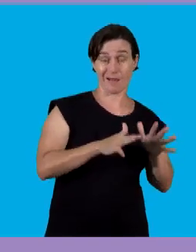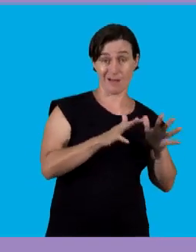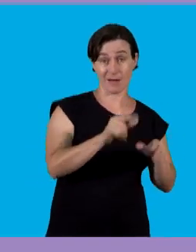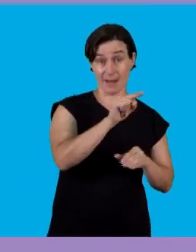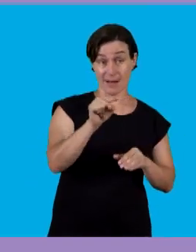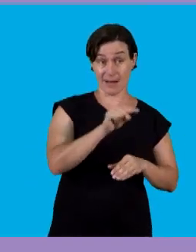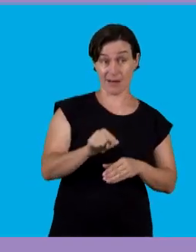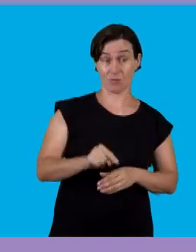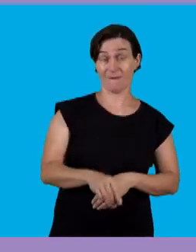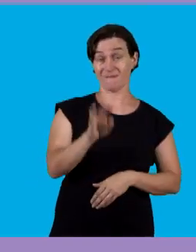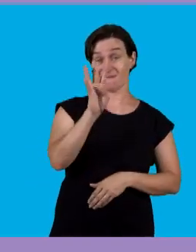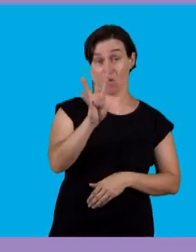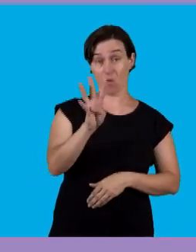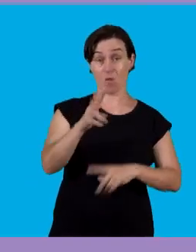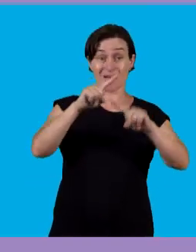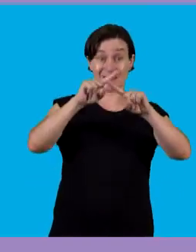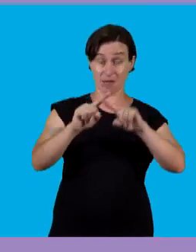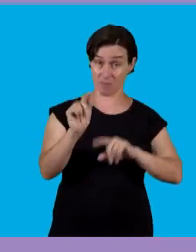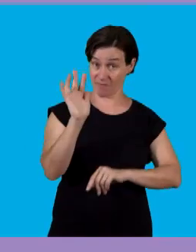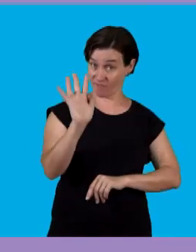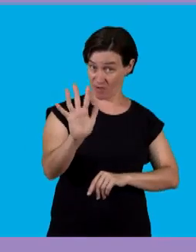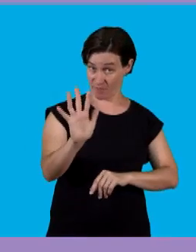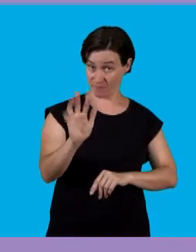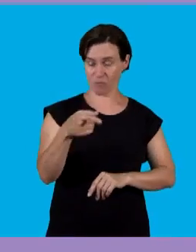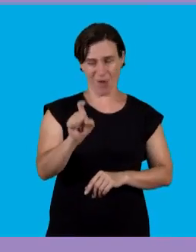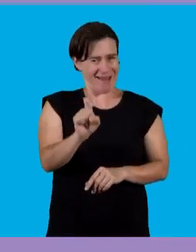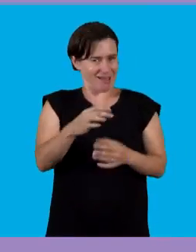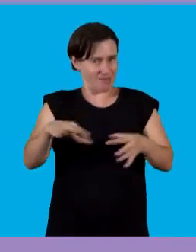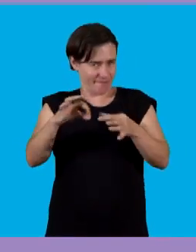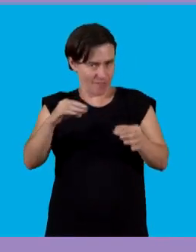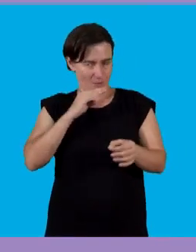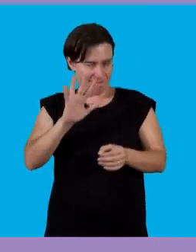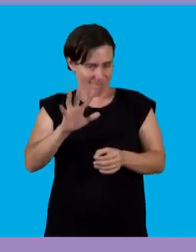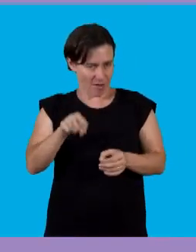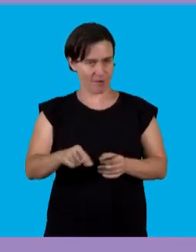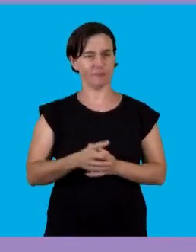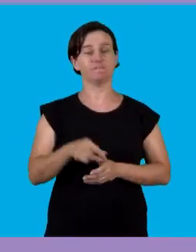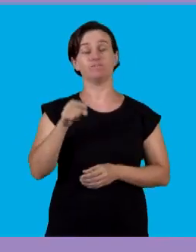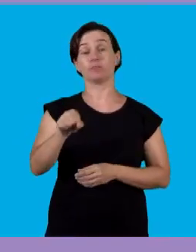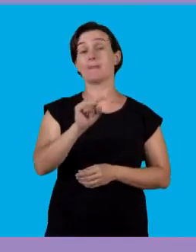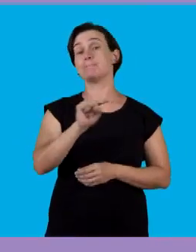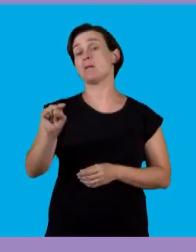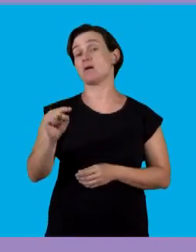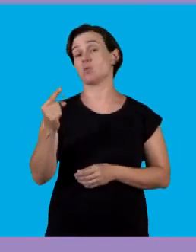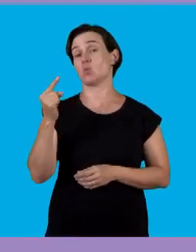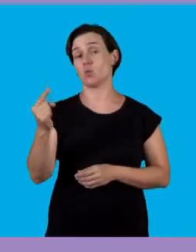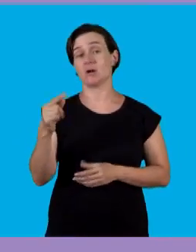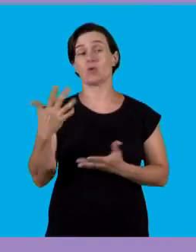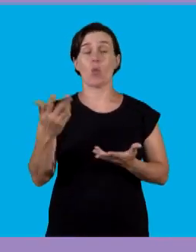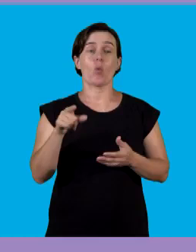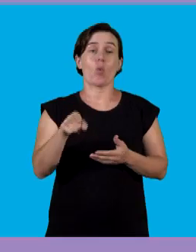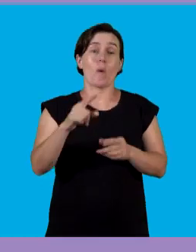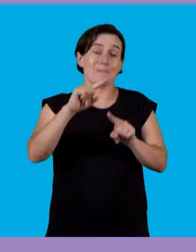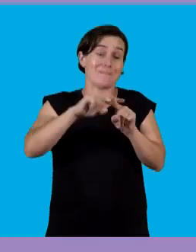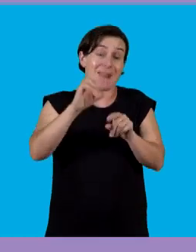take 4, which is our constant difference there. We're going to multiply it with the input value of 5. And we are going to see